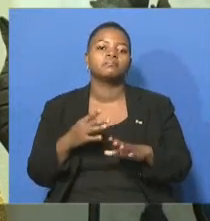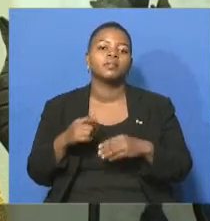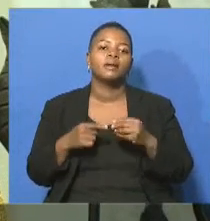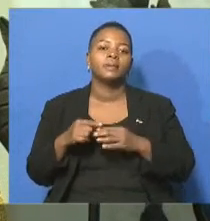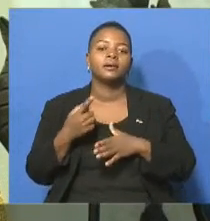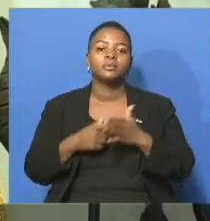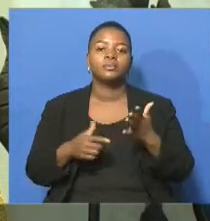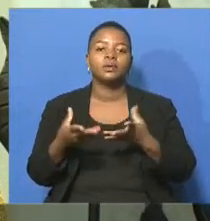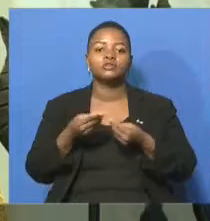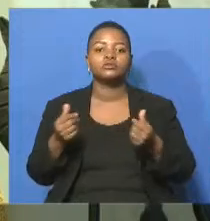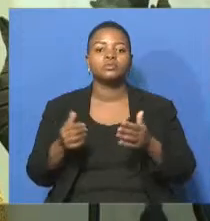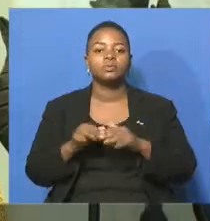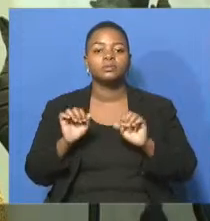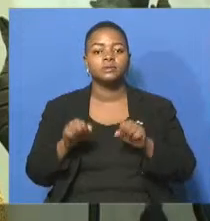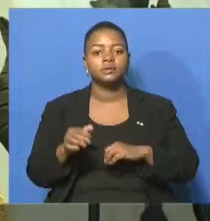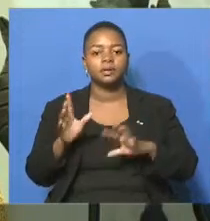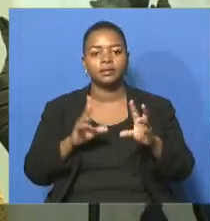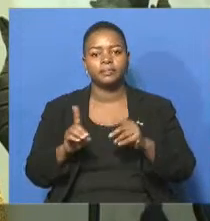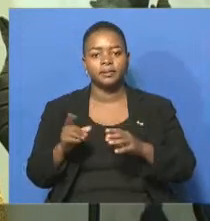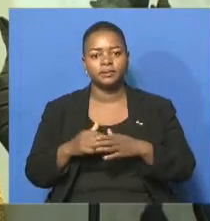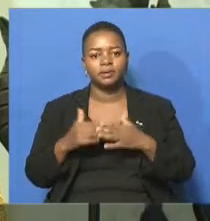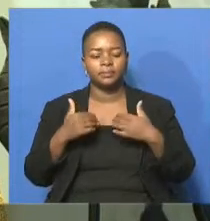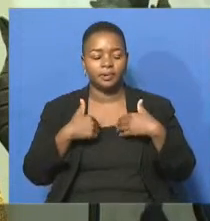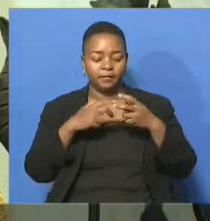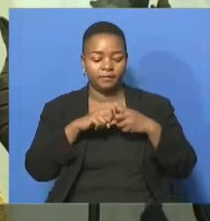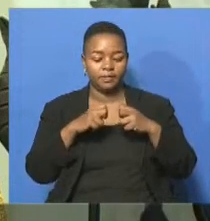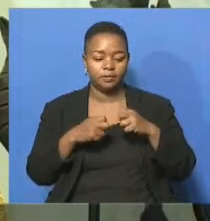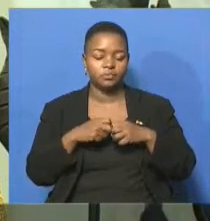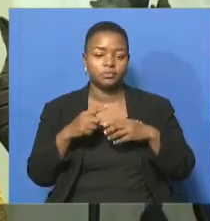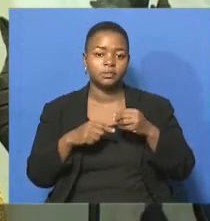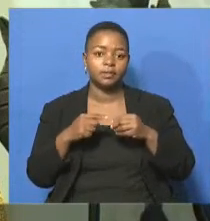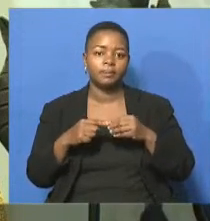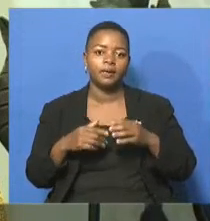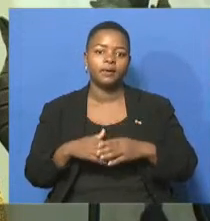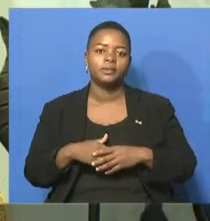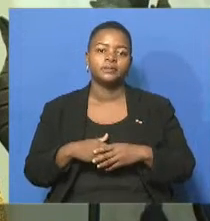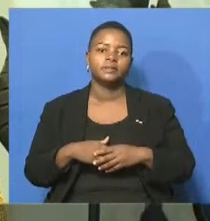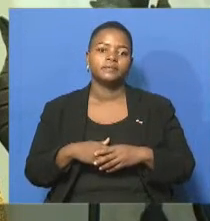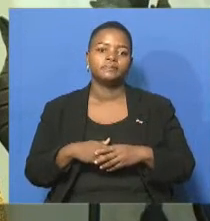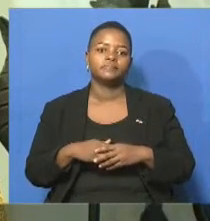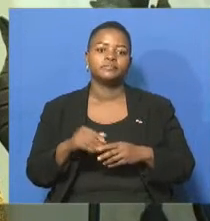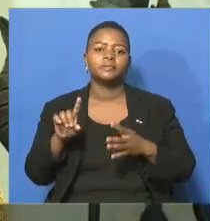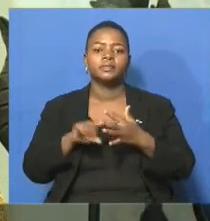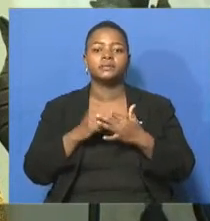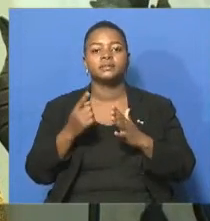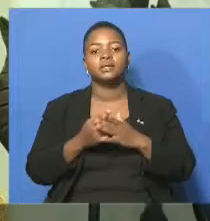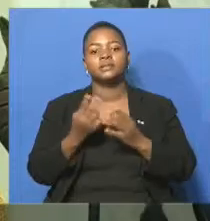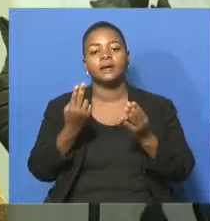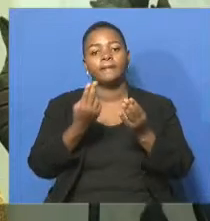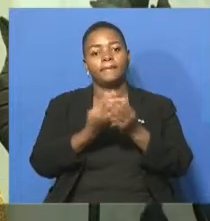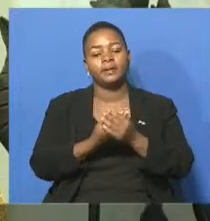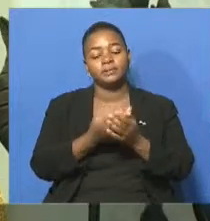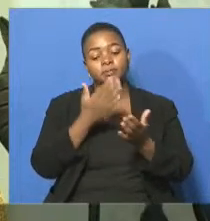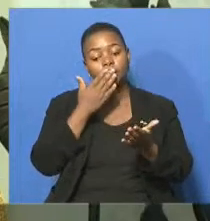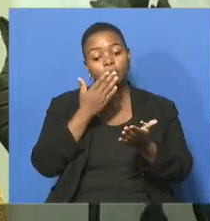solution-based approaches are. There were issues around establishing partnerships or